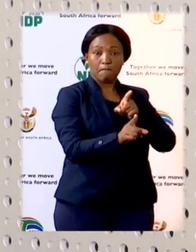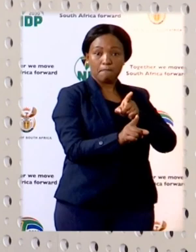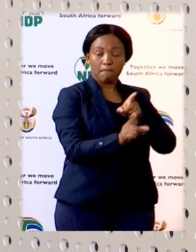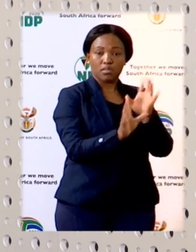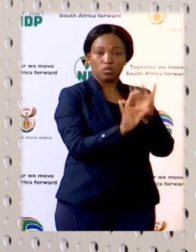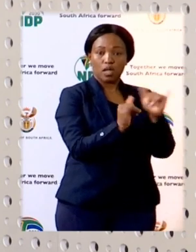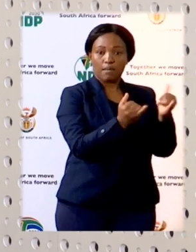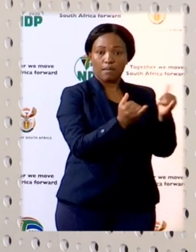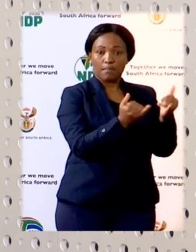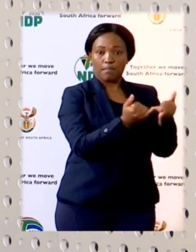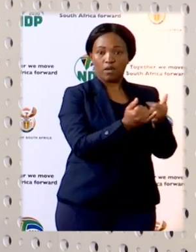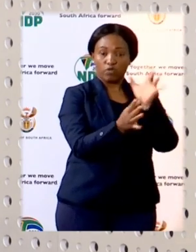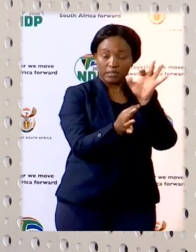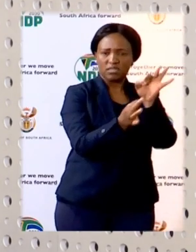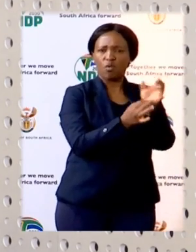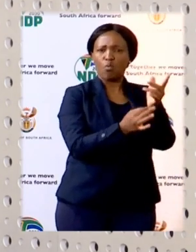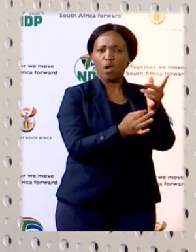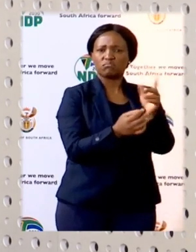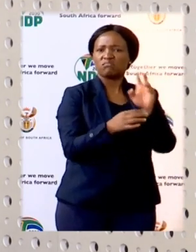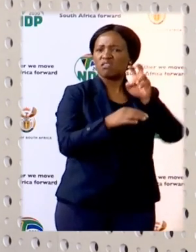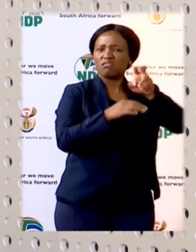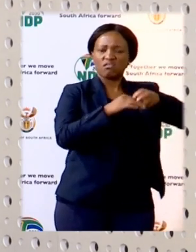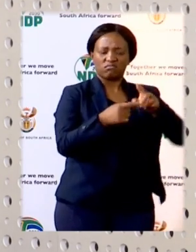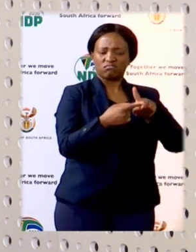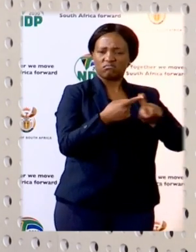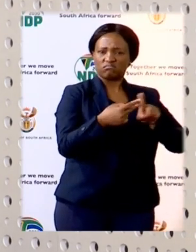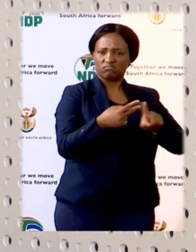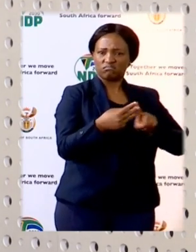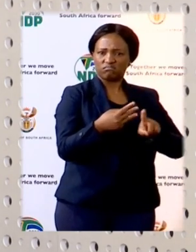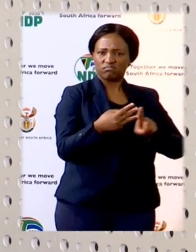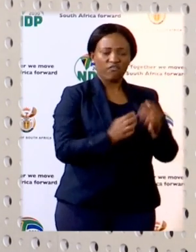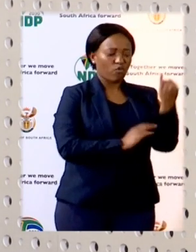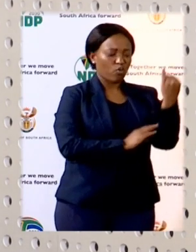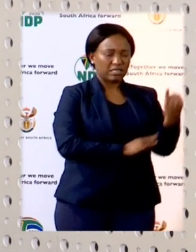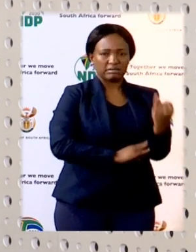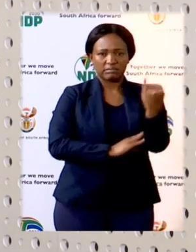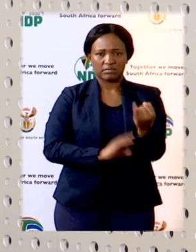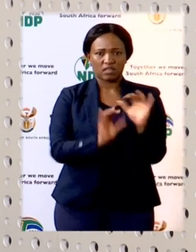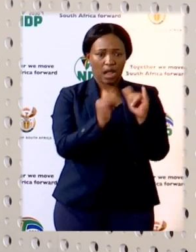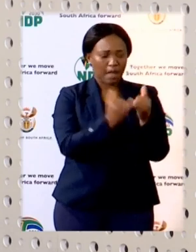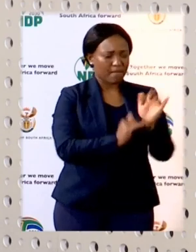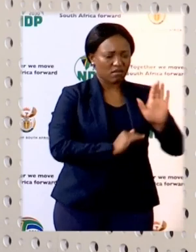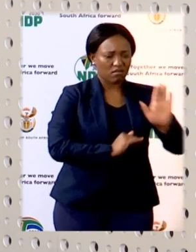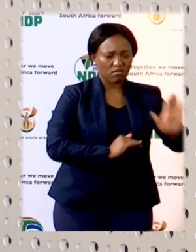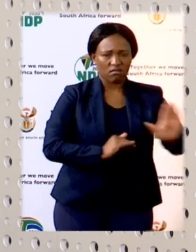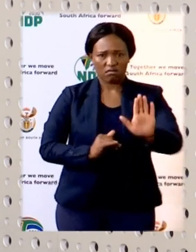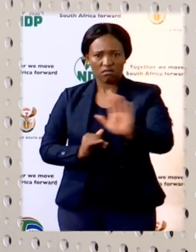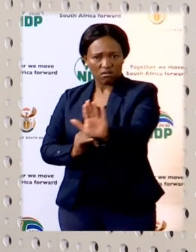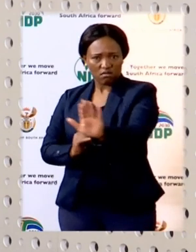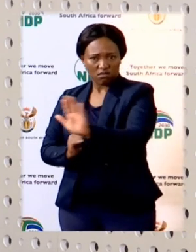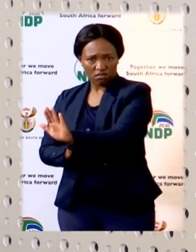to the specific requirements of the individual places,